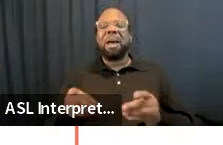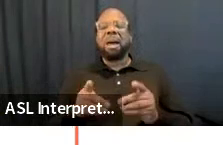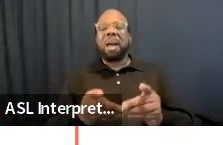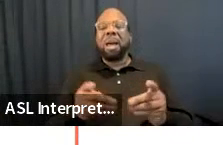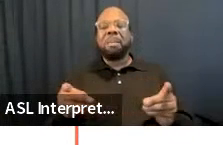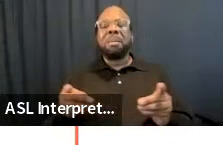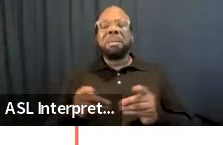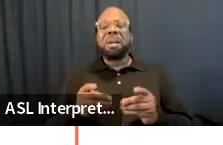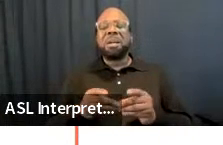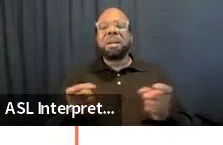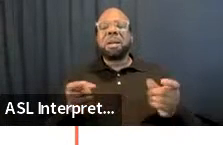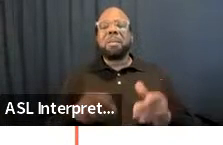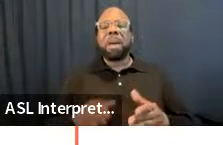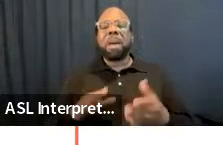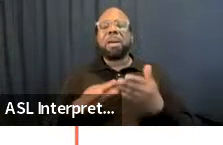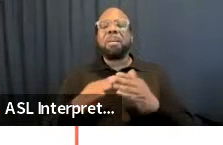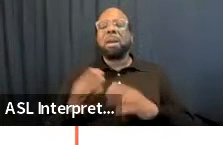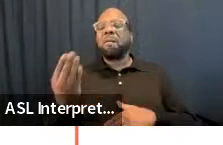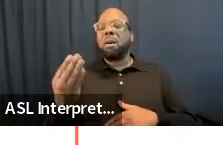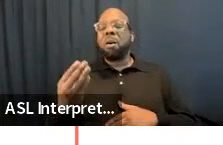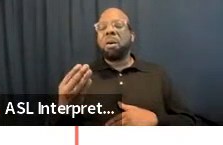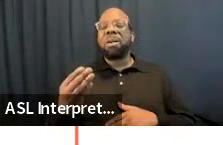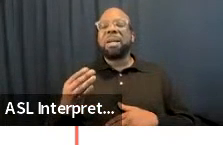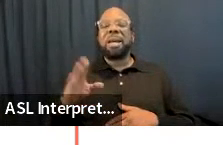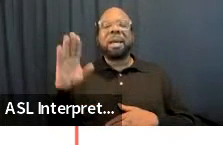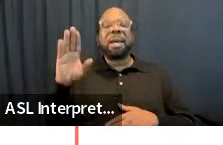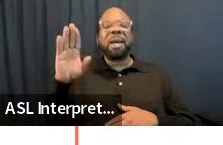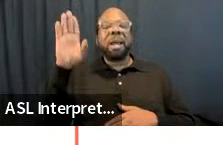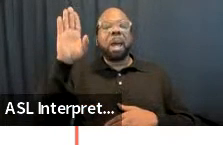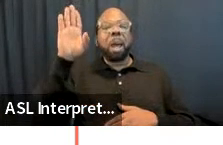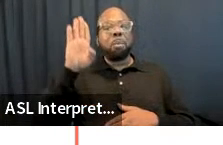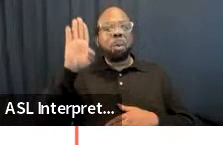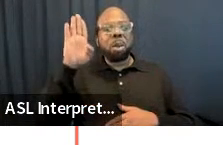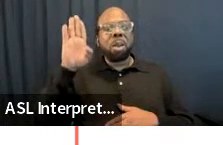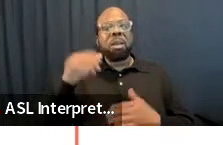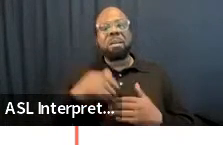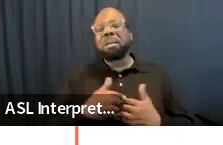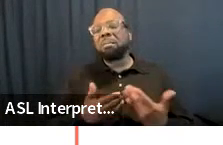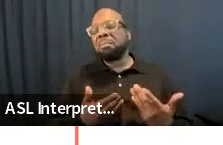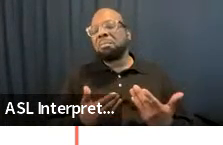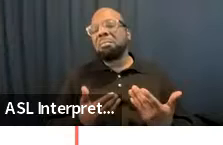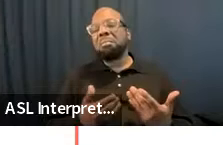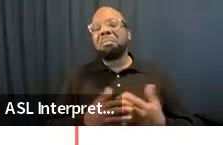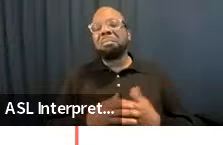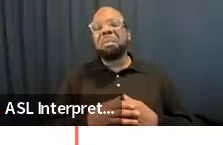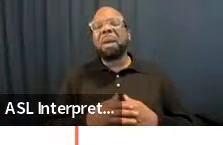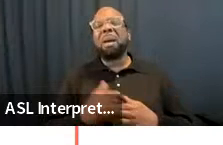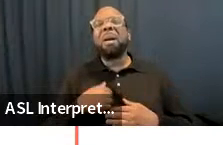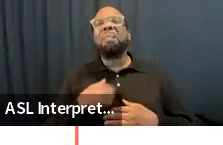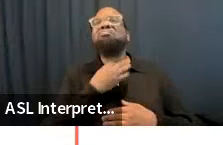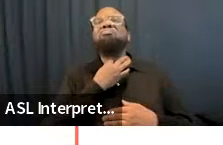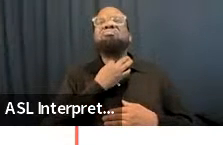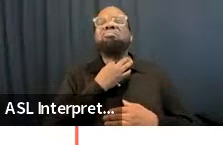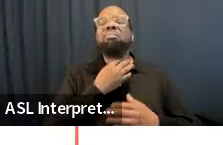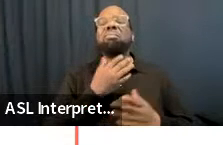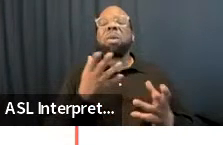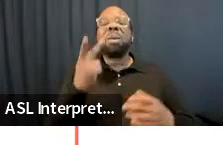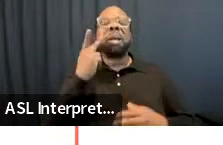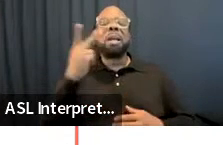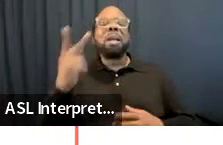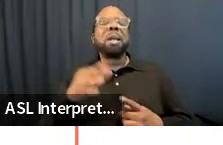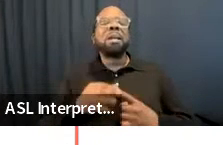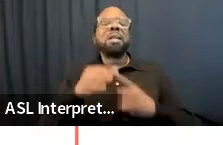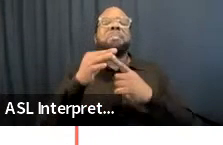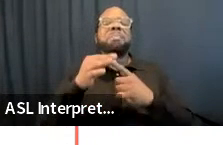in Brooklyn, which has special districts in Sheepshead Bay and at Ocean Parkway. So I'm wondering, are you looking at special districts